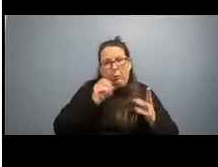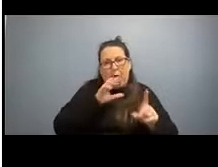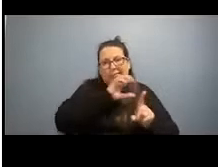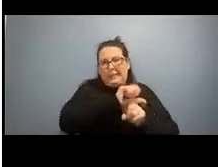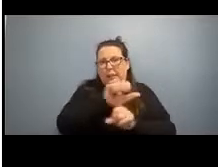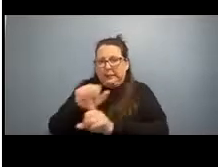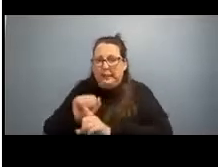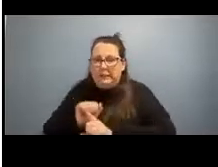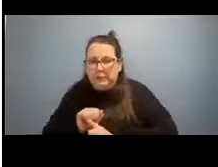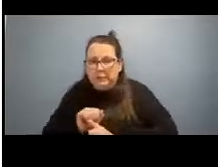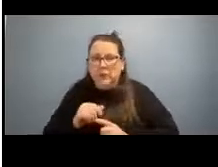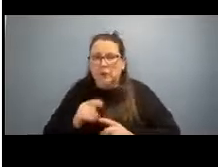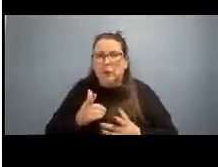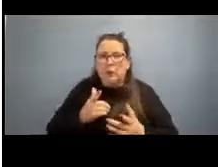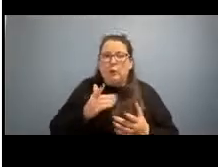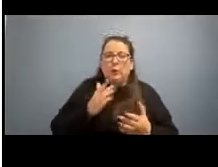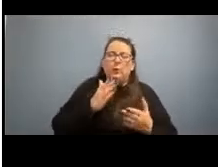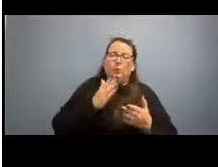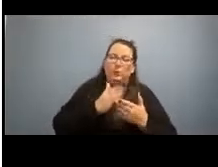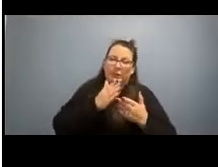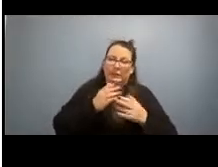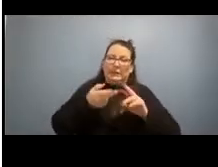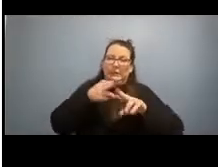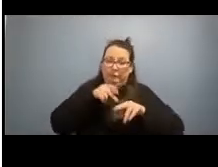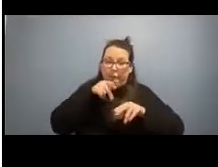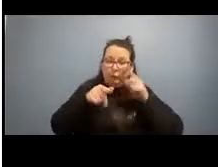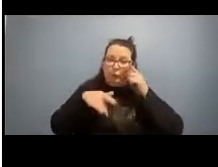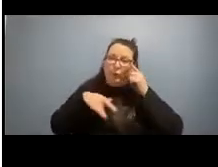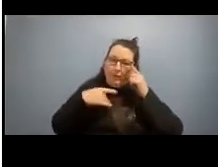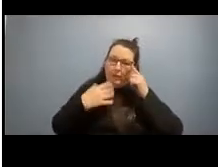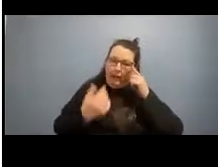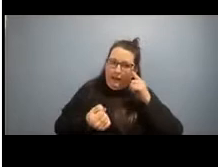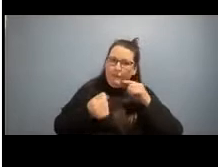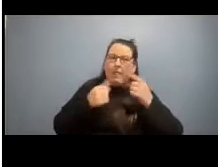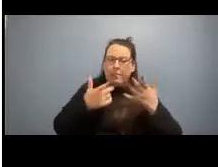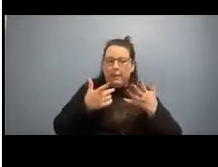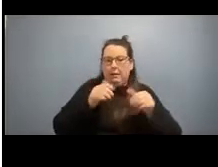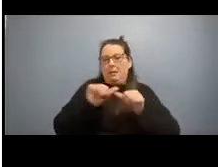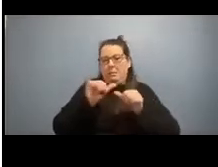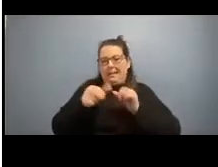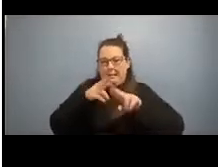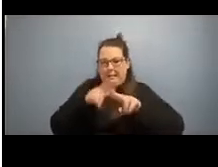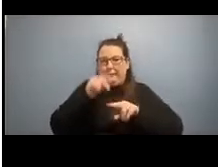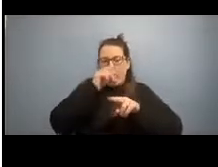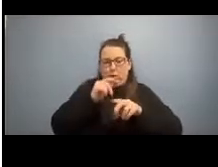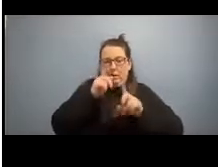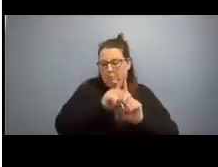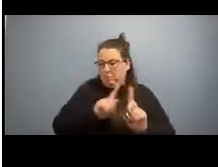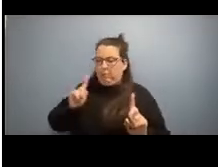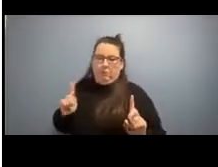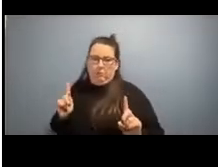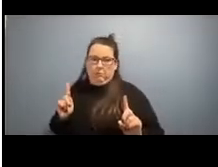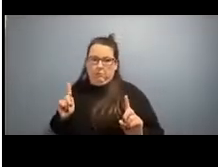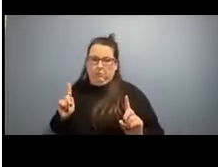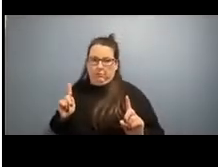if they are a case, they are encouraged to actually isolate in hotel quarantine if they can't isolate from the rest of their family